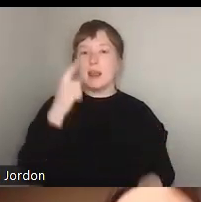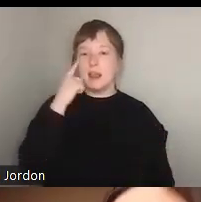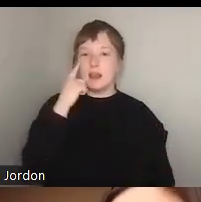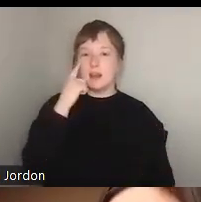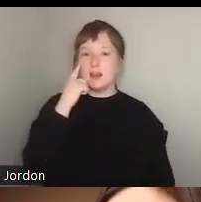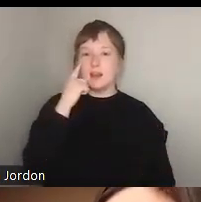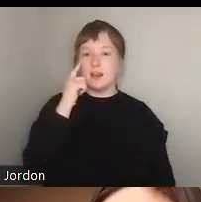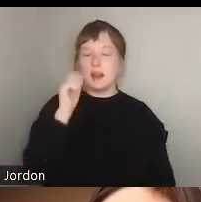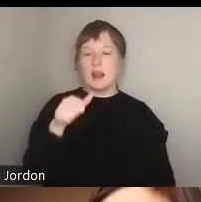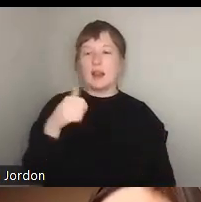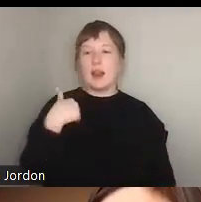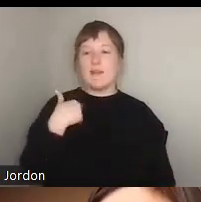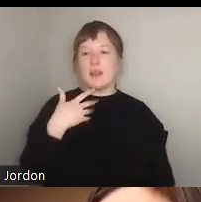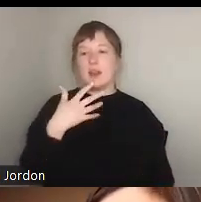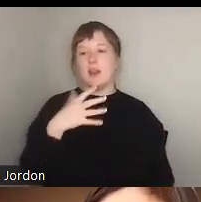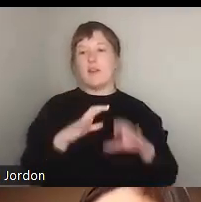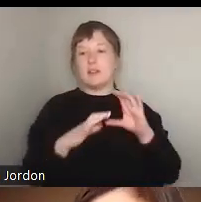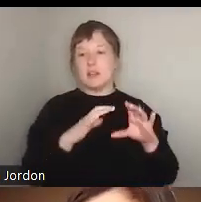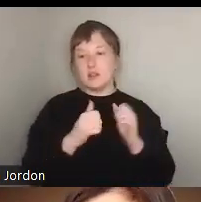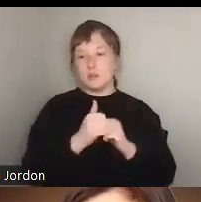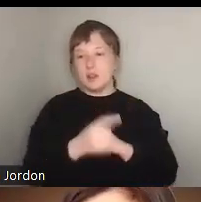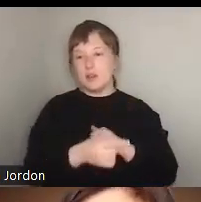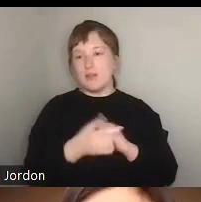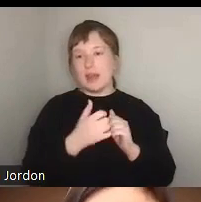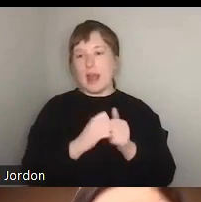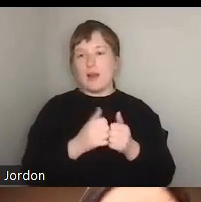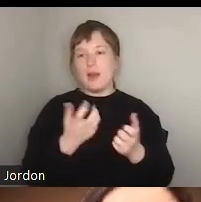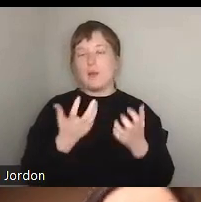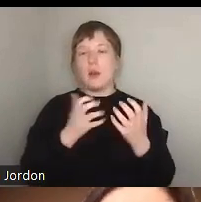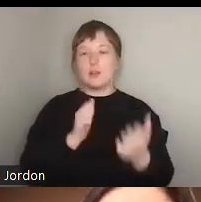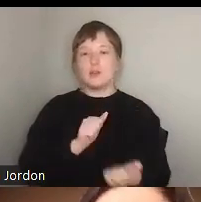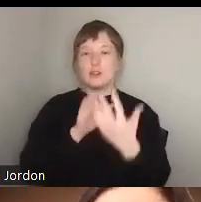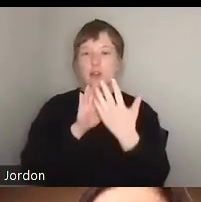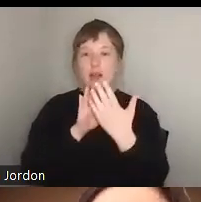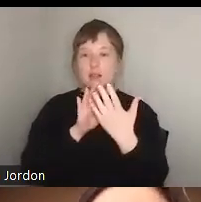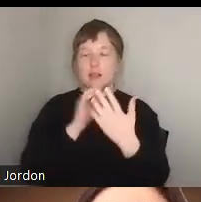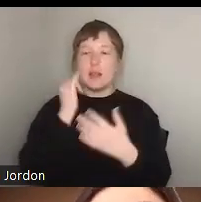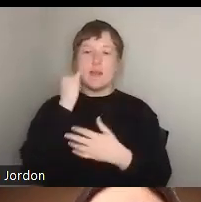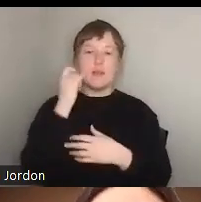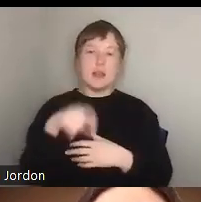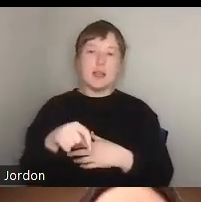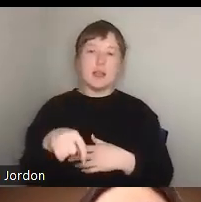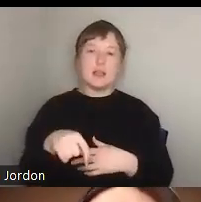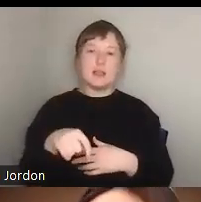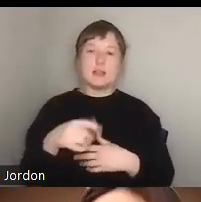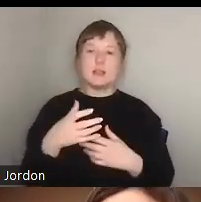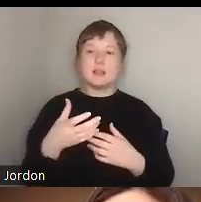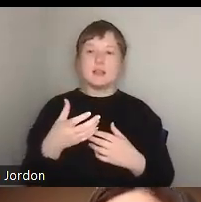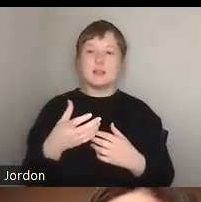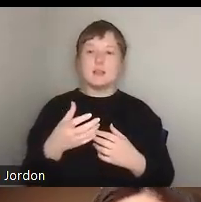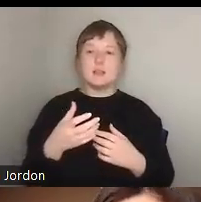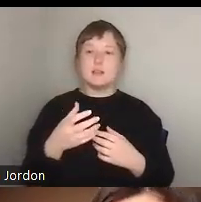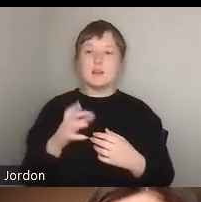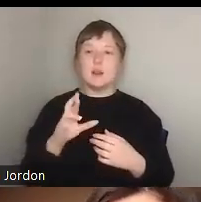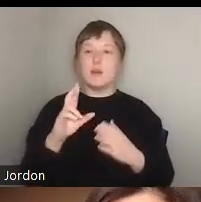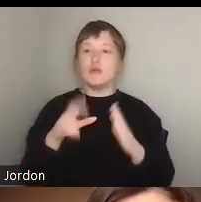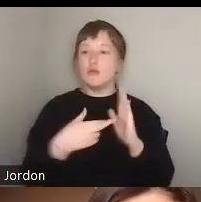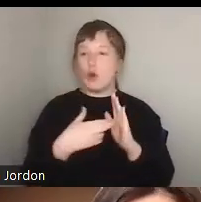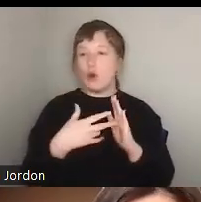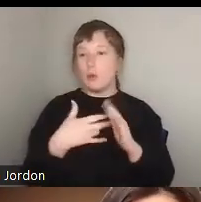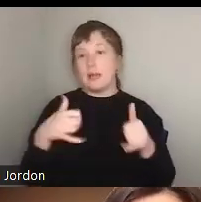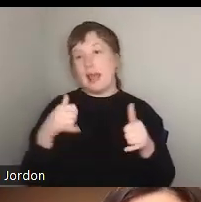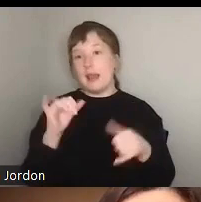have that conversation with you, about sort of how they want to address it, if they need to sort of like role play out how they would tell